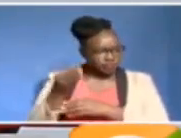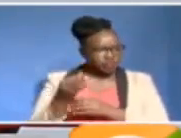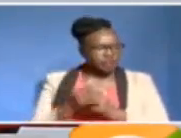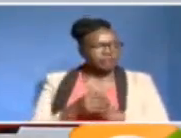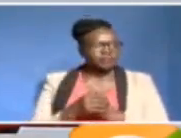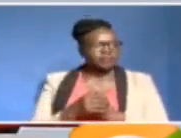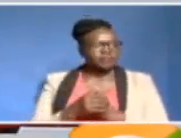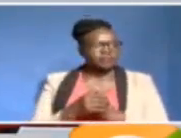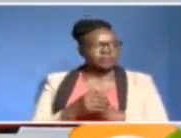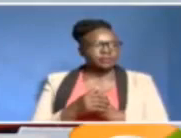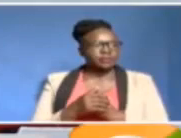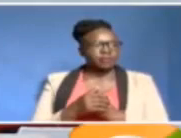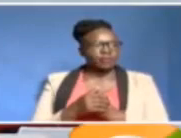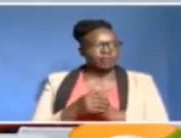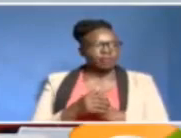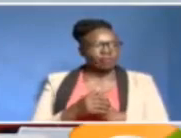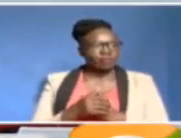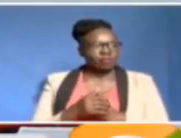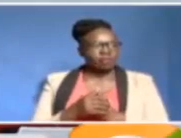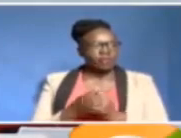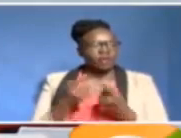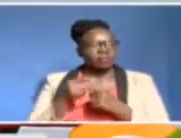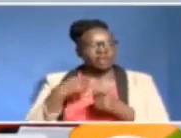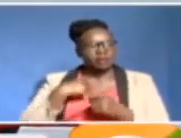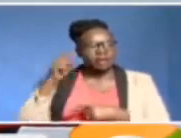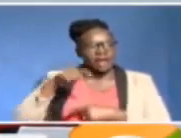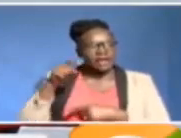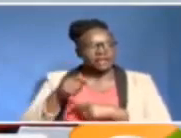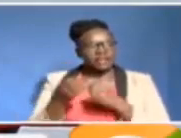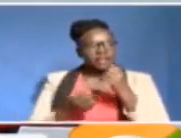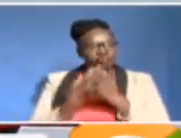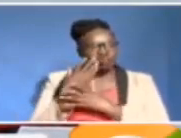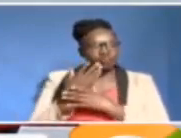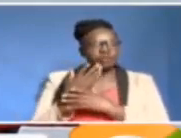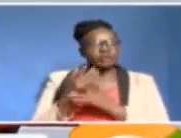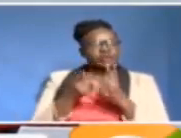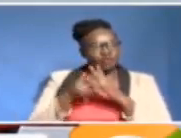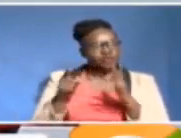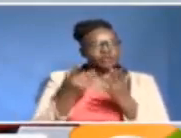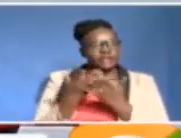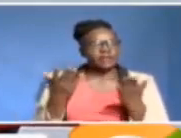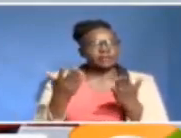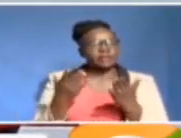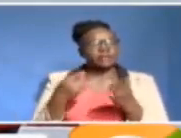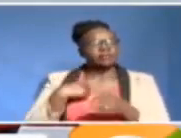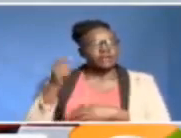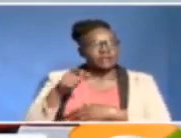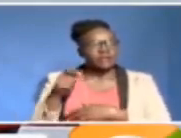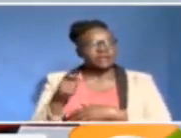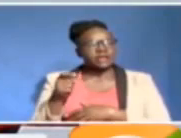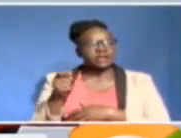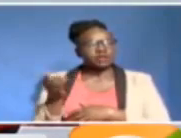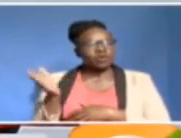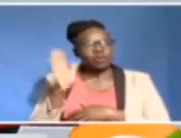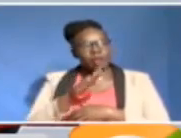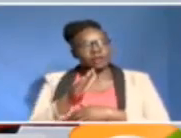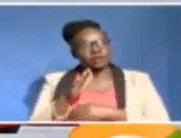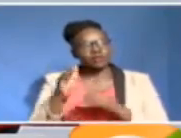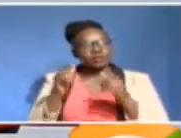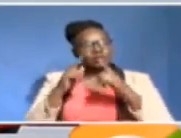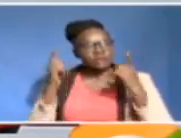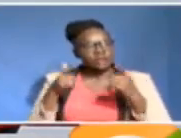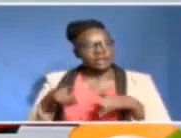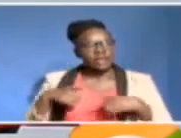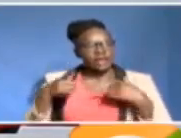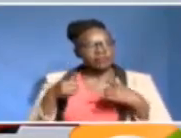because I needed to start up. I needed a startup back. I needed to go back to business, because if you see my videos